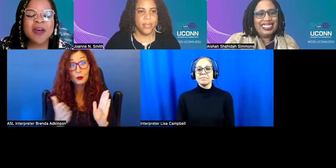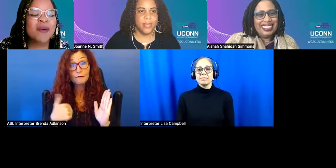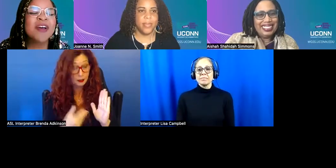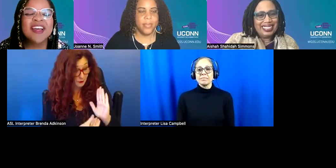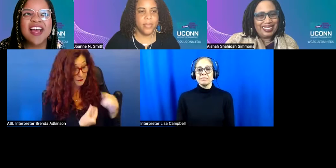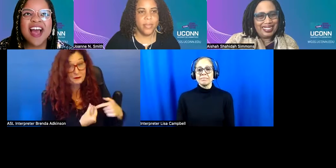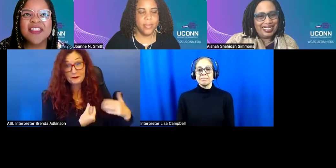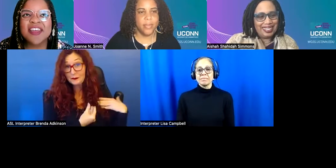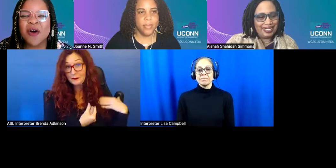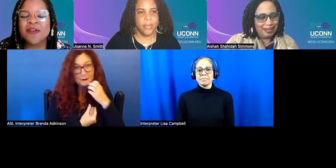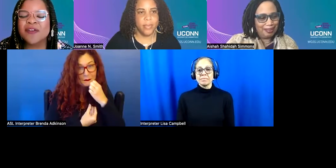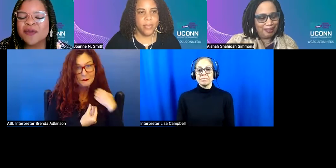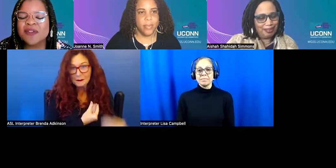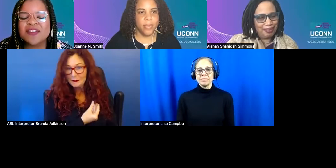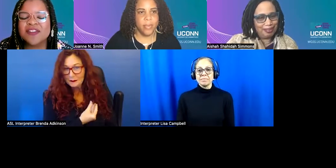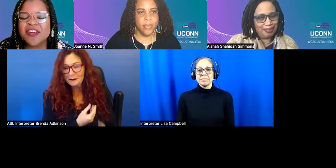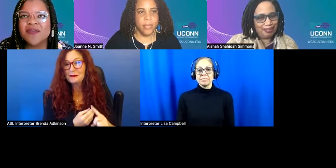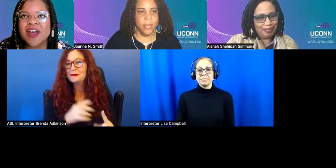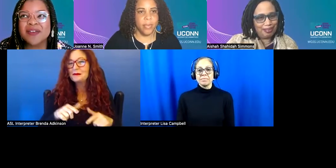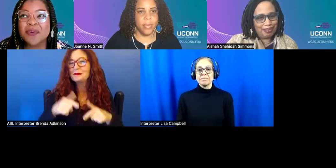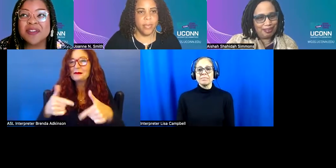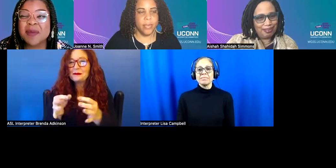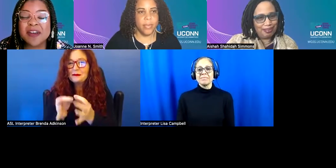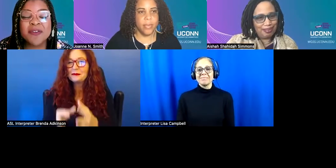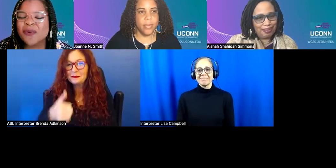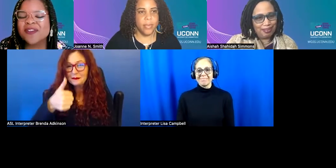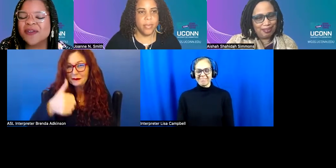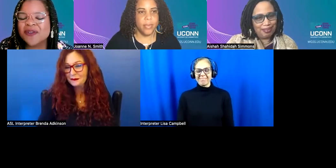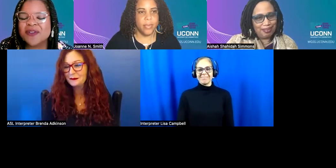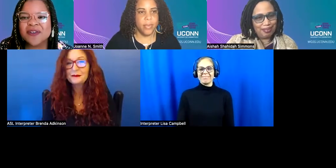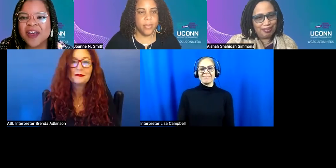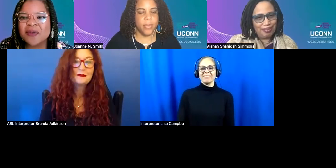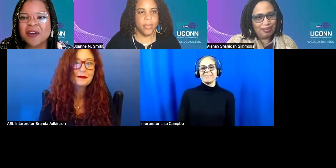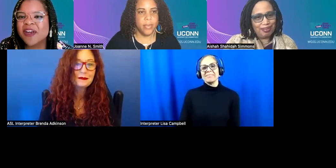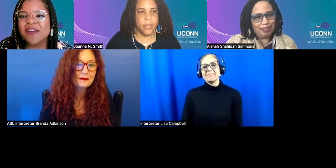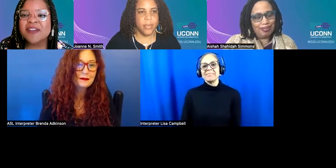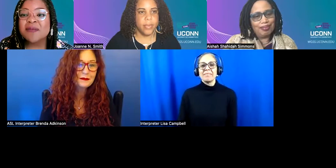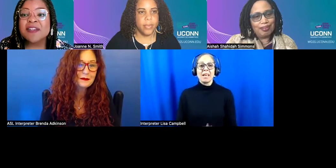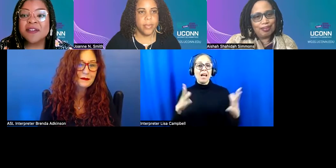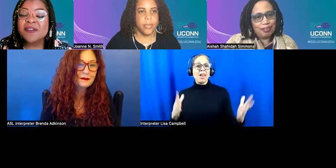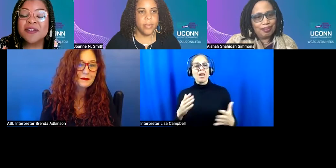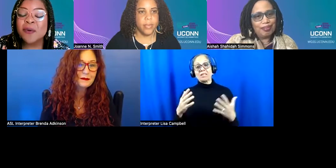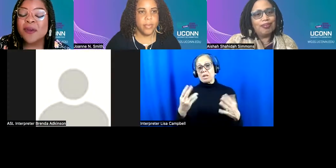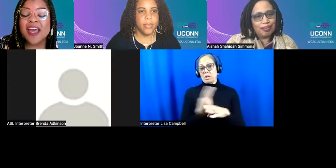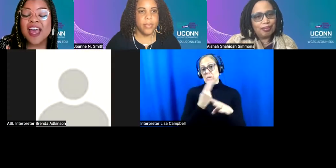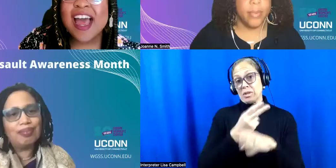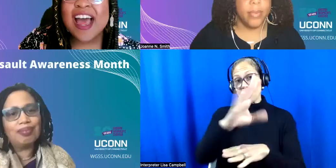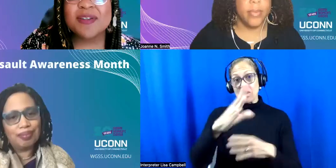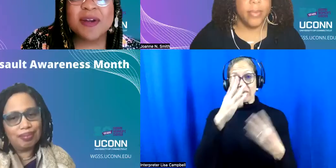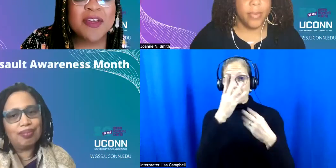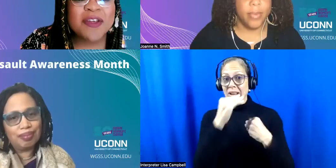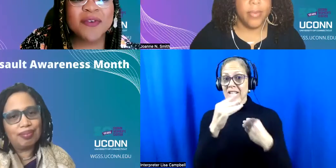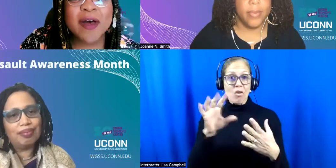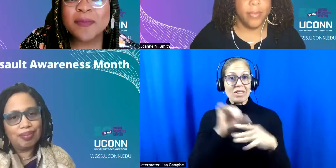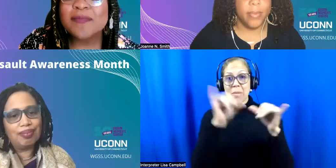thinking about, I think all of us who teach the gender and violence course and many of our courses are using your documentary every semester. So I just want